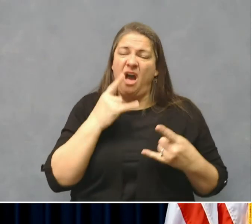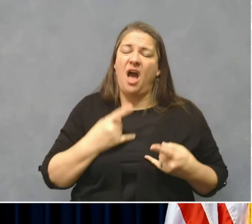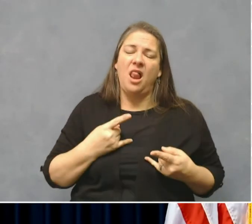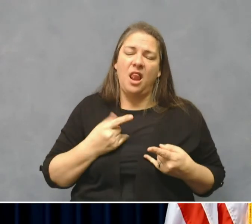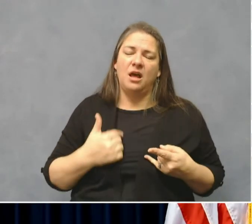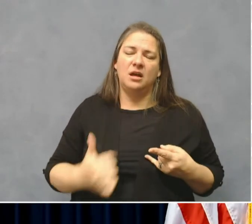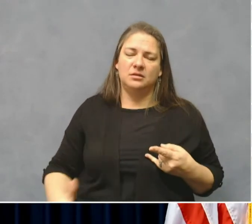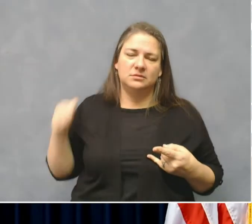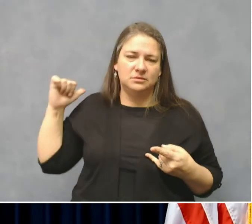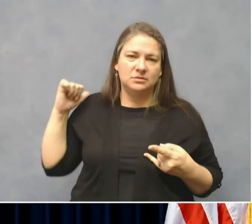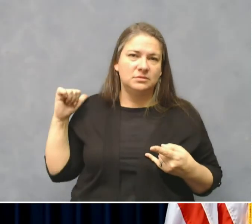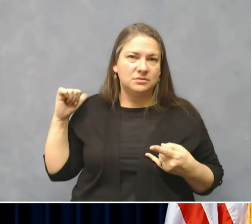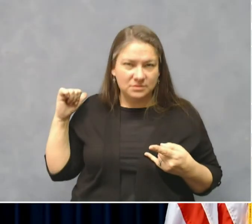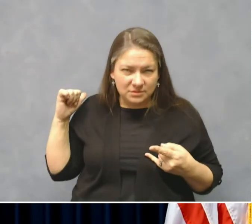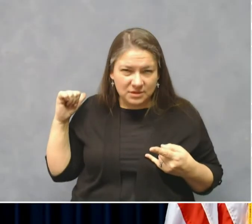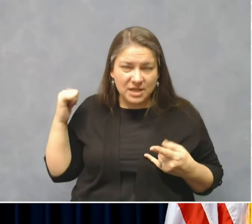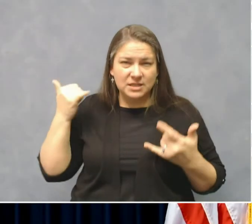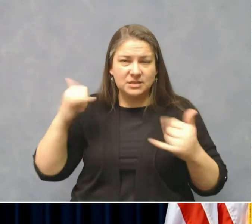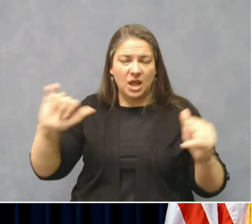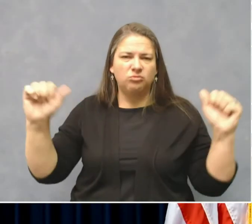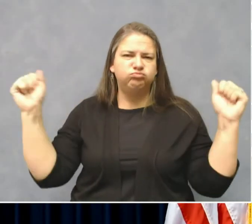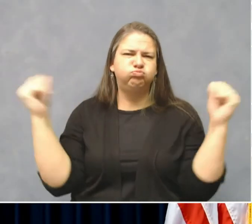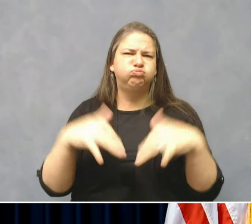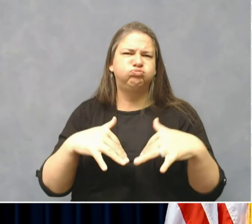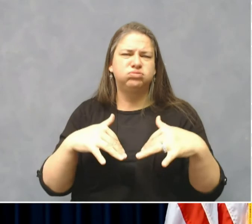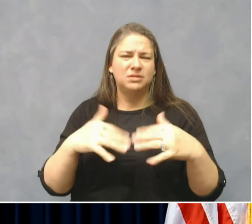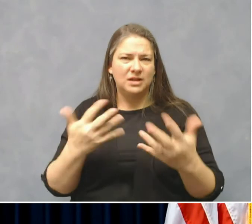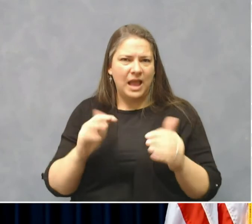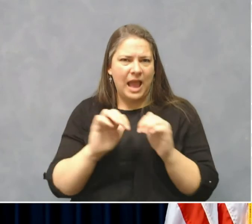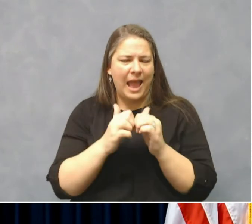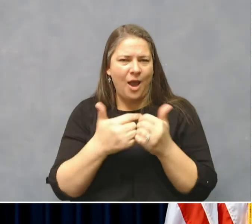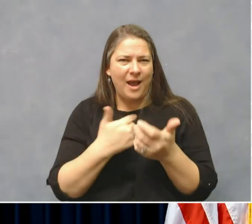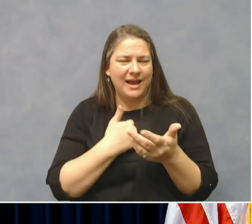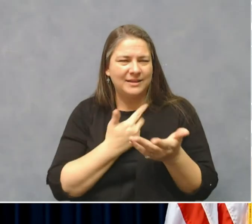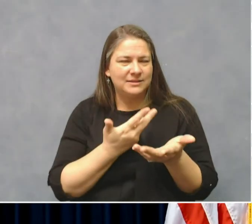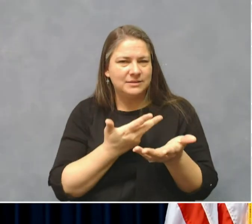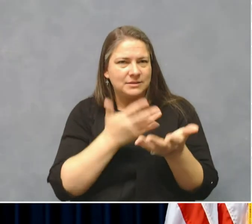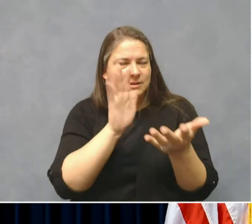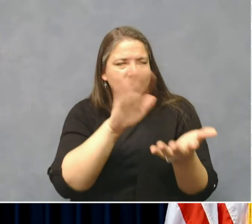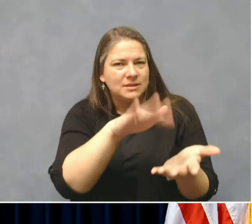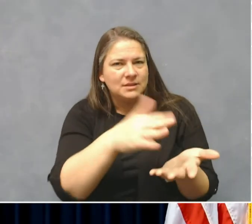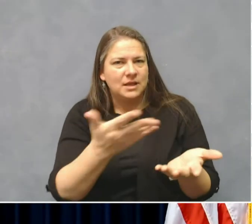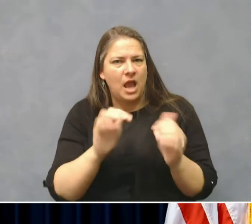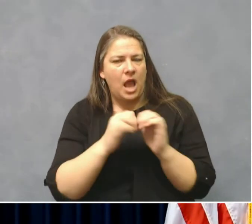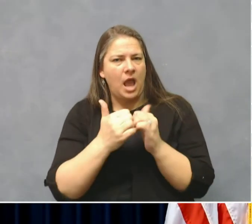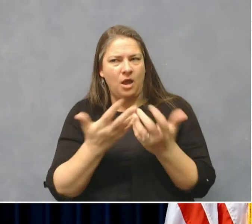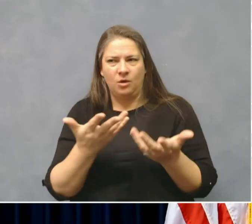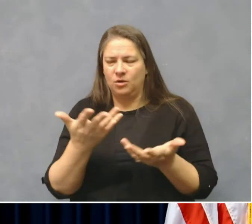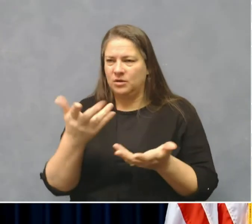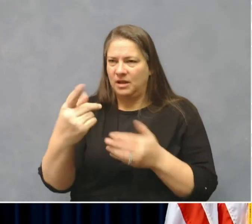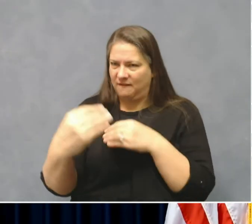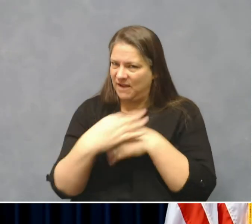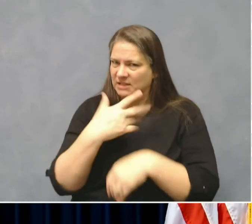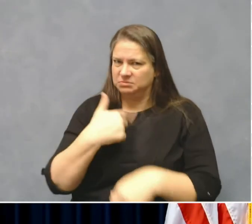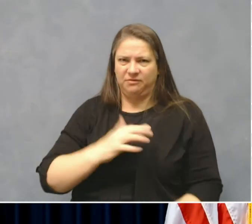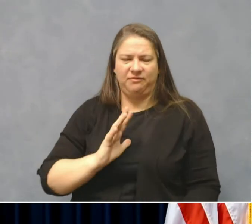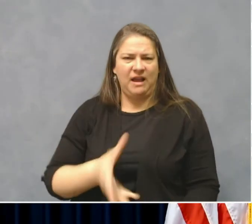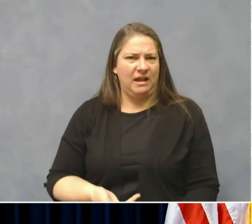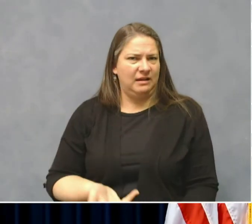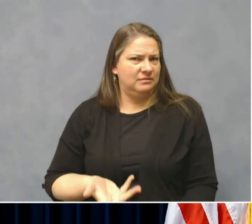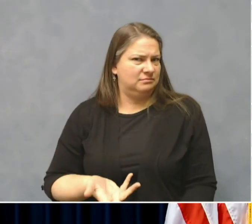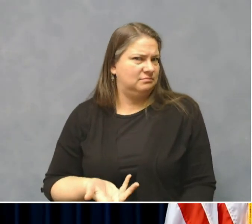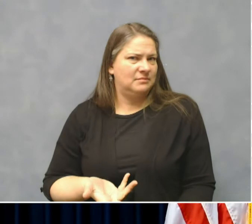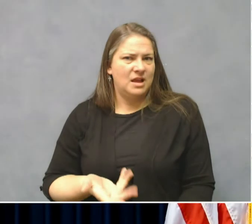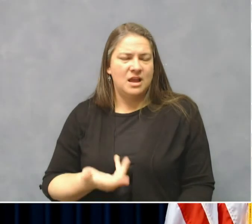are still getting together in large groups. I'll consider any advice and any suggestion to try to get them to do